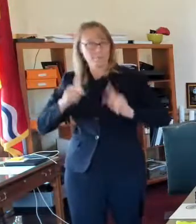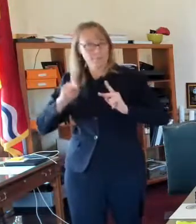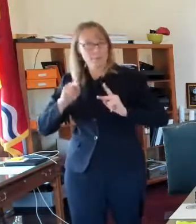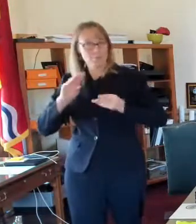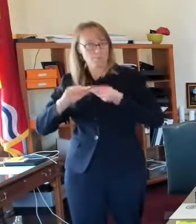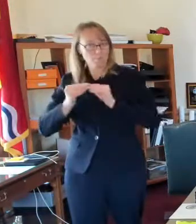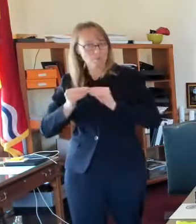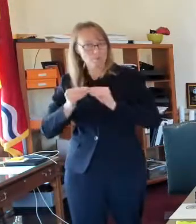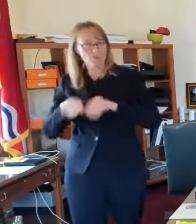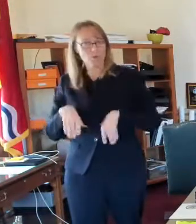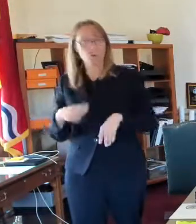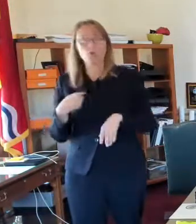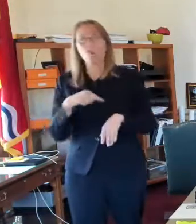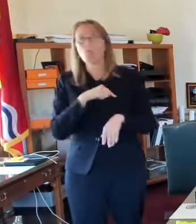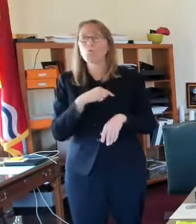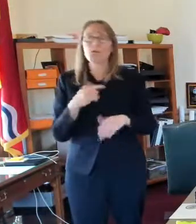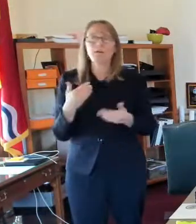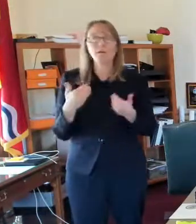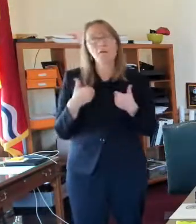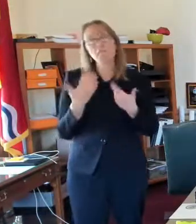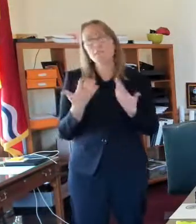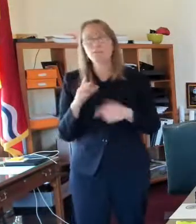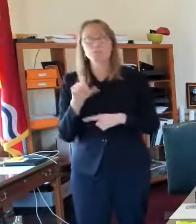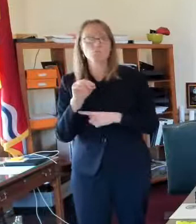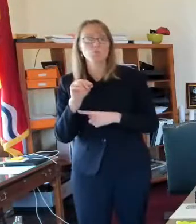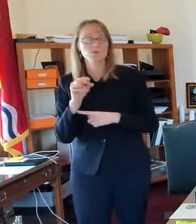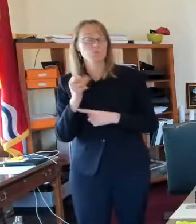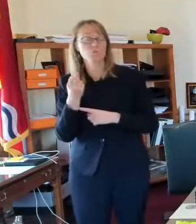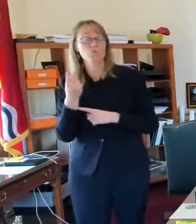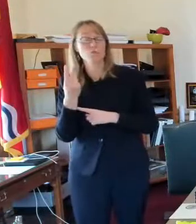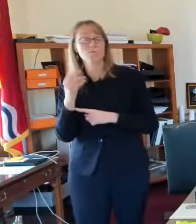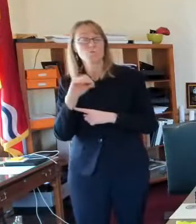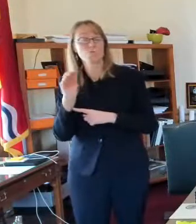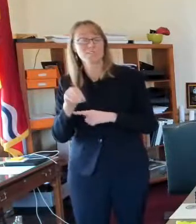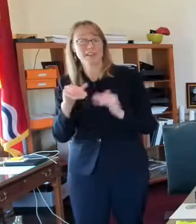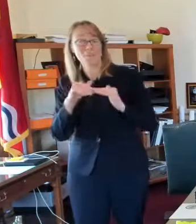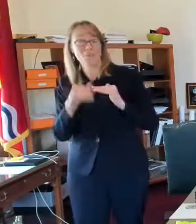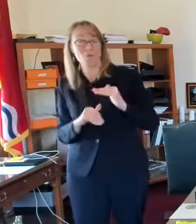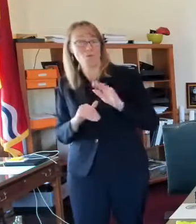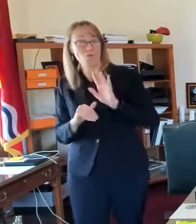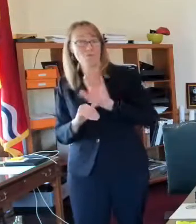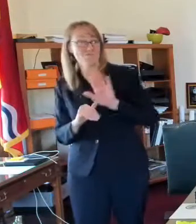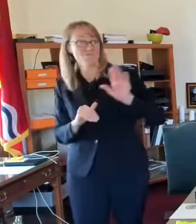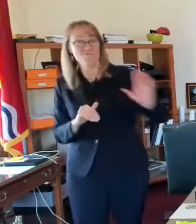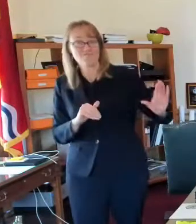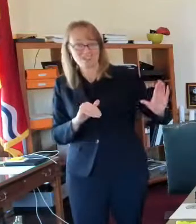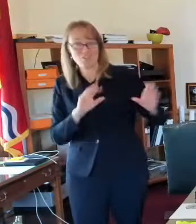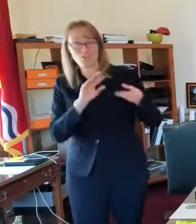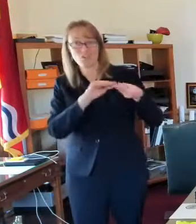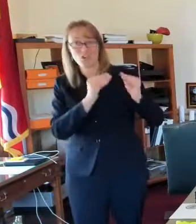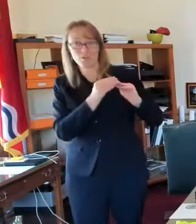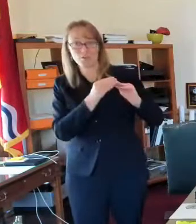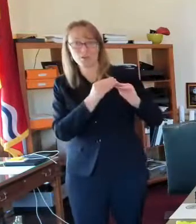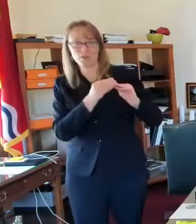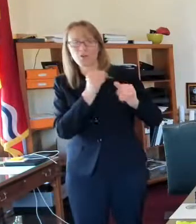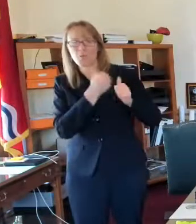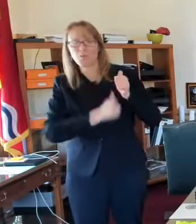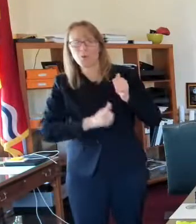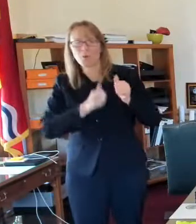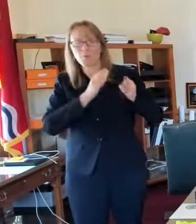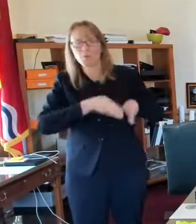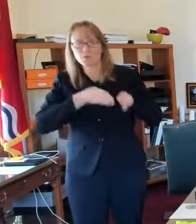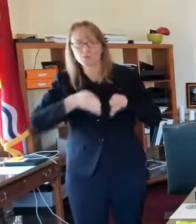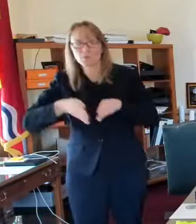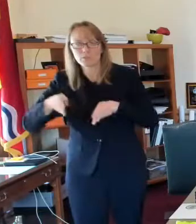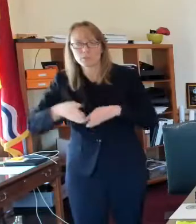running 12 or so % behind on a per capita basis, St. Louis County